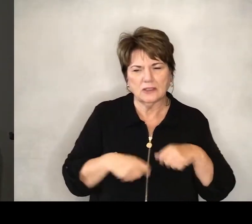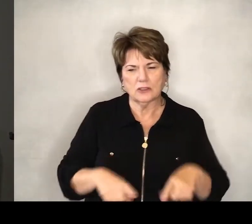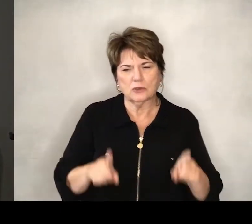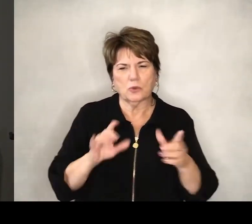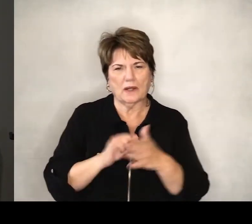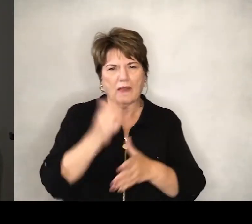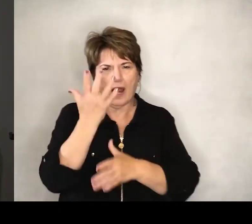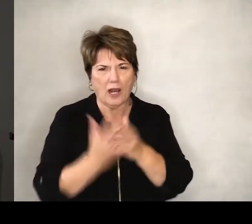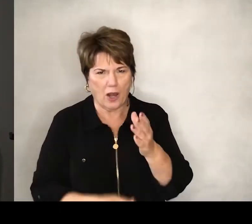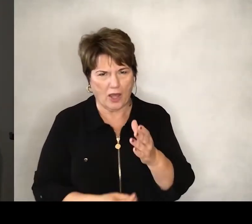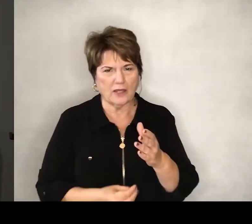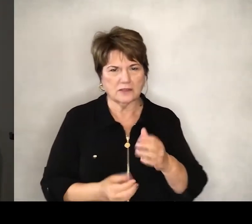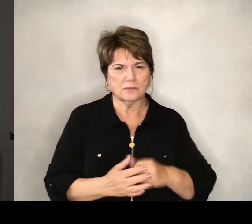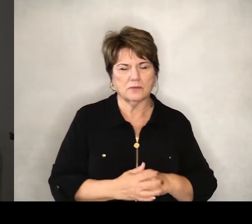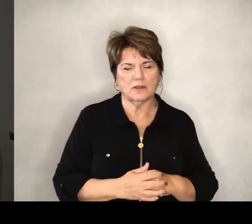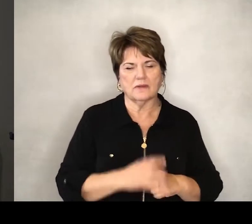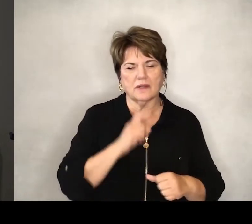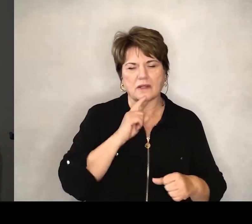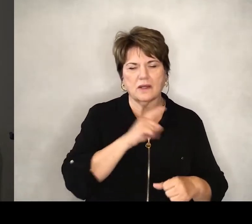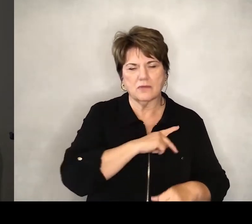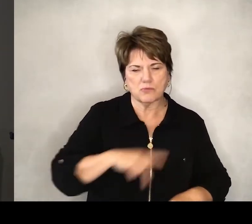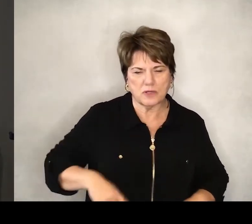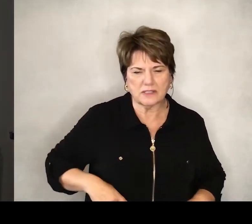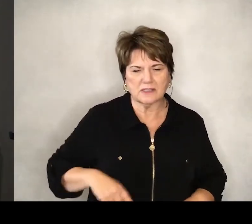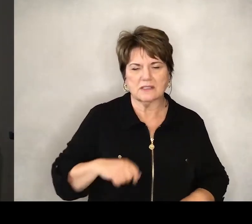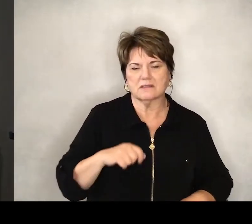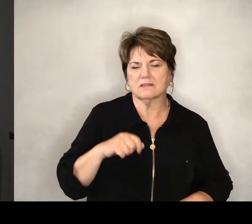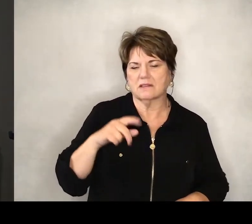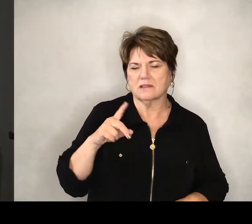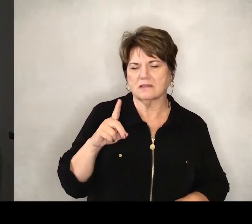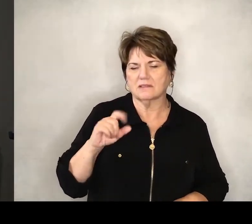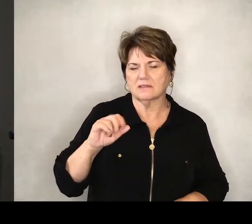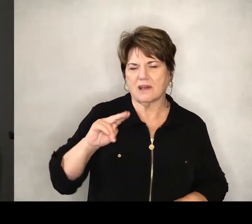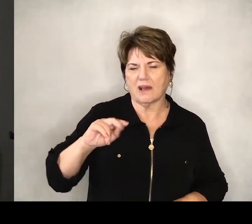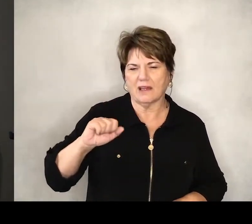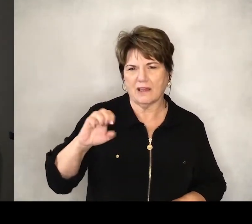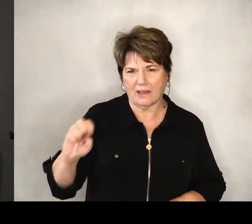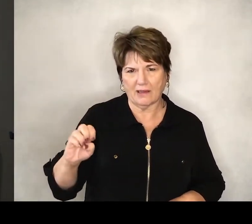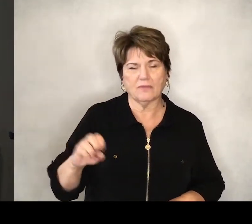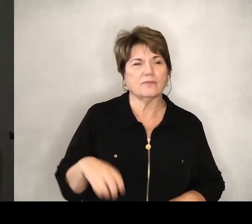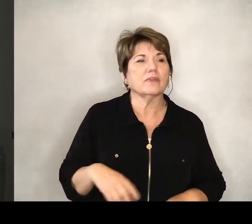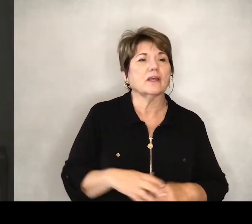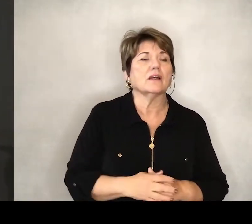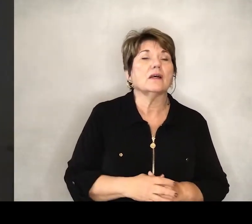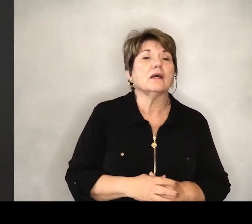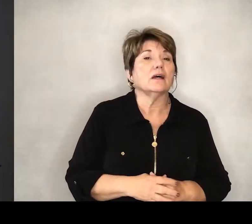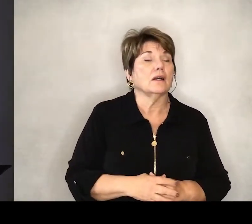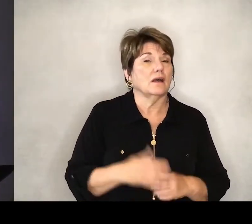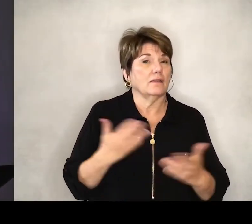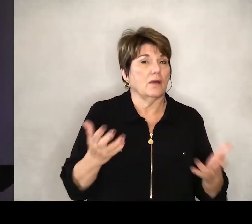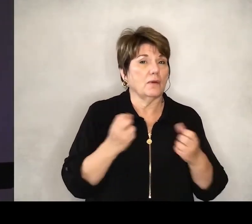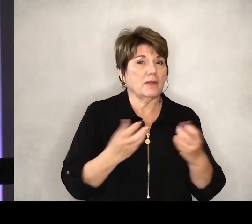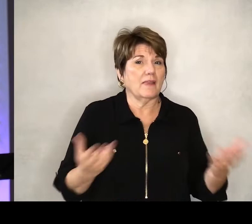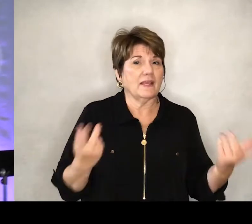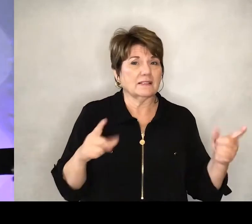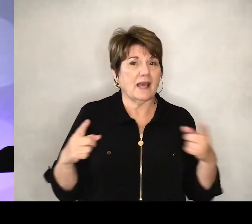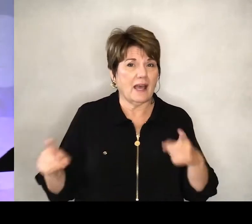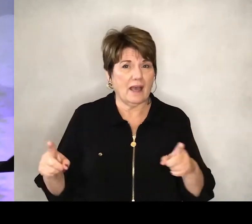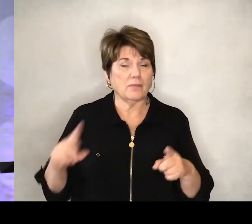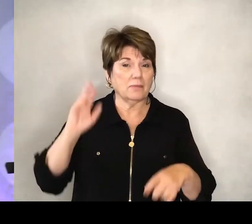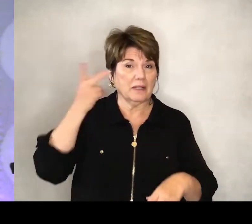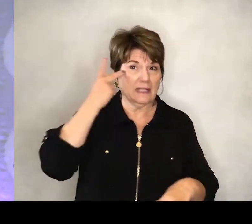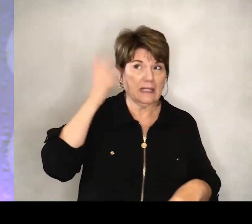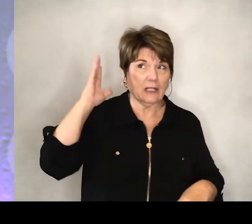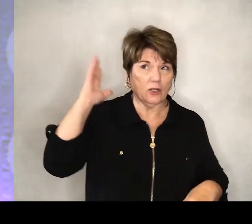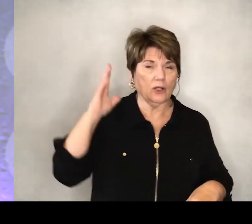midst of that sort of tragedy. And can you imagine that kind of, as best as I can tell, there were lots of things happening